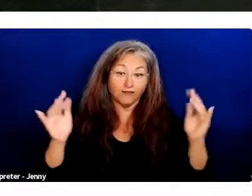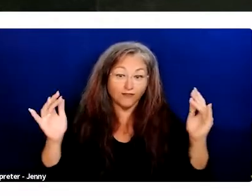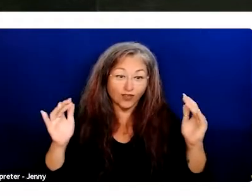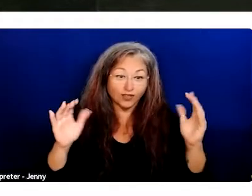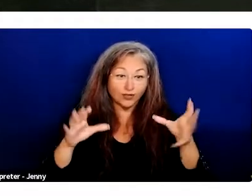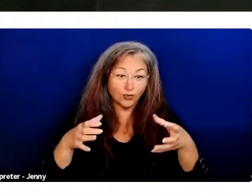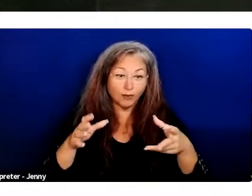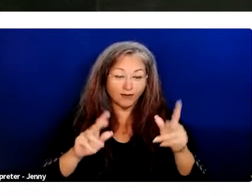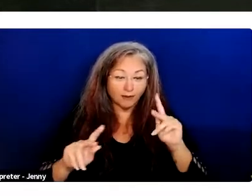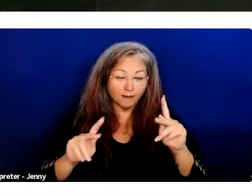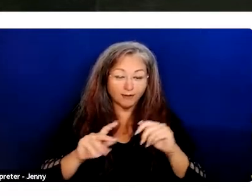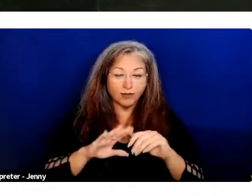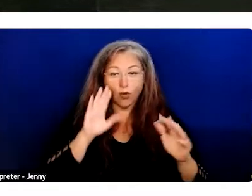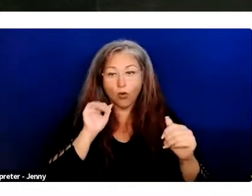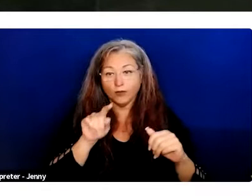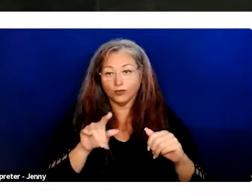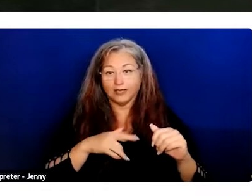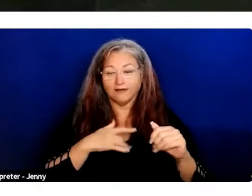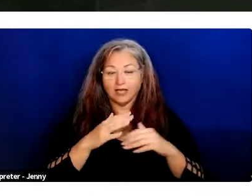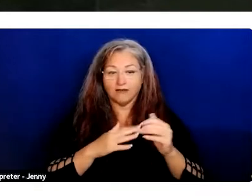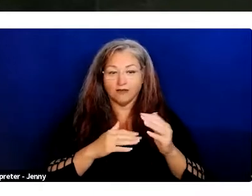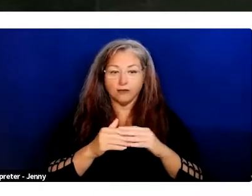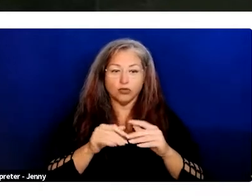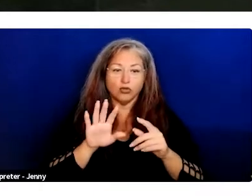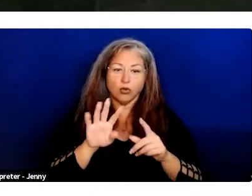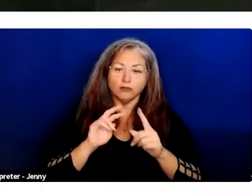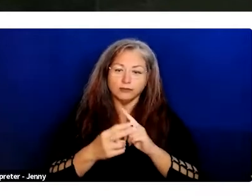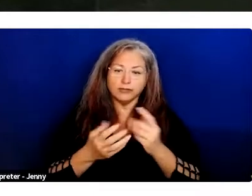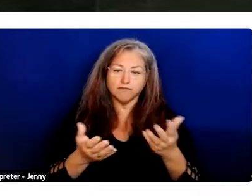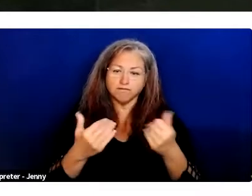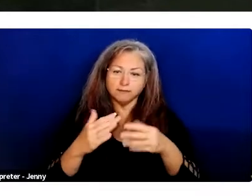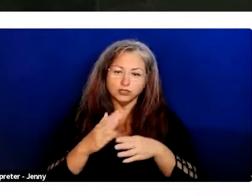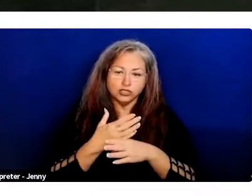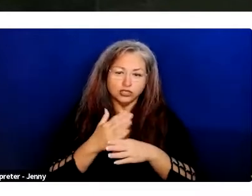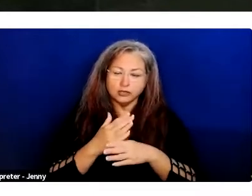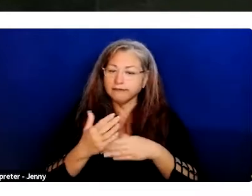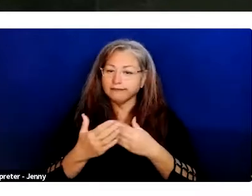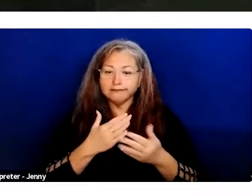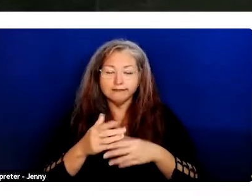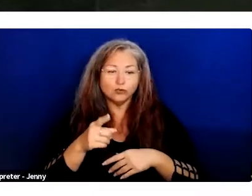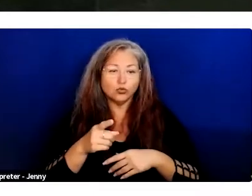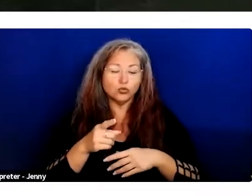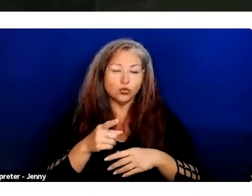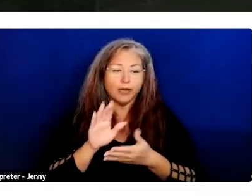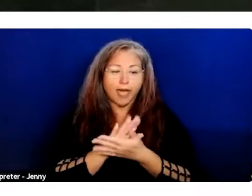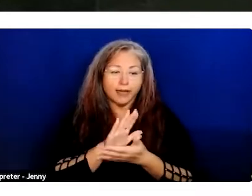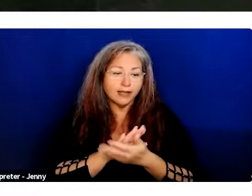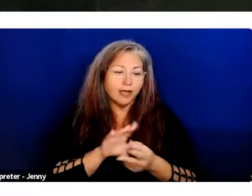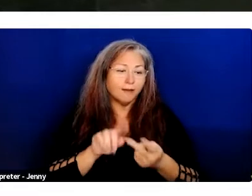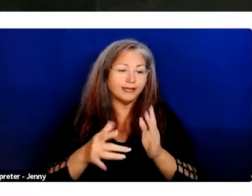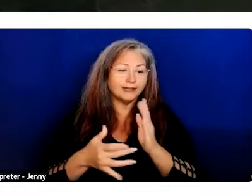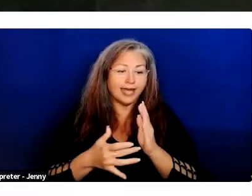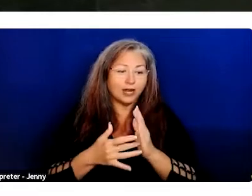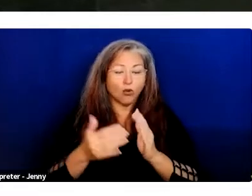people. And hopefully you'll feel comfortable to share your perspectives, regardless of your technical and academic background, because this